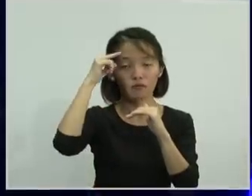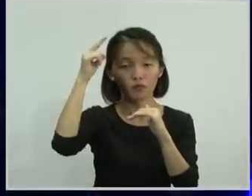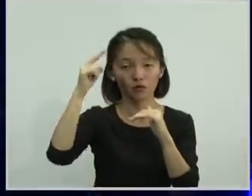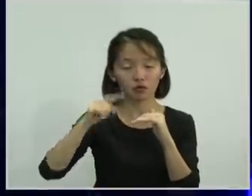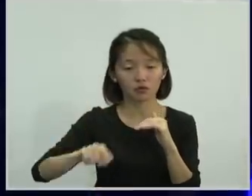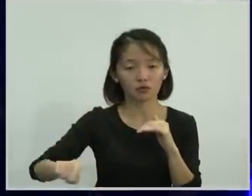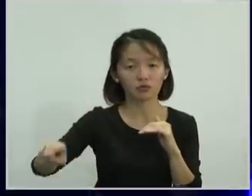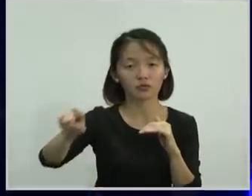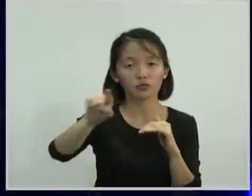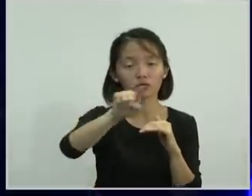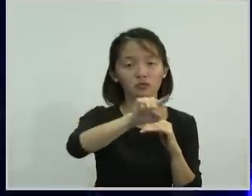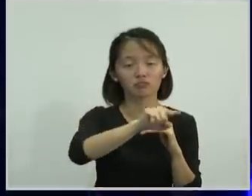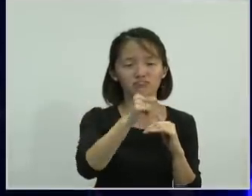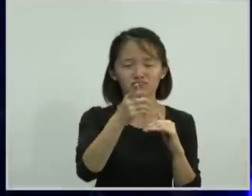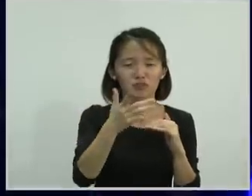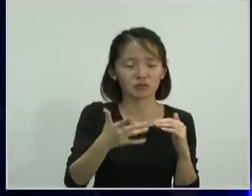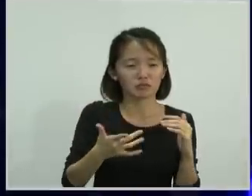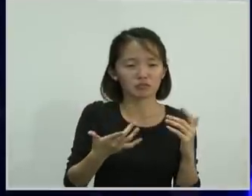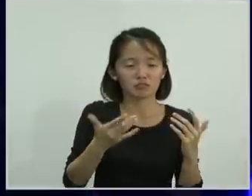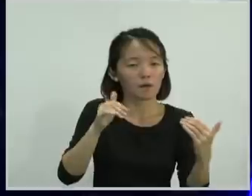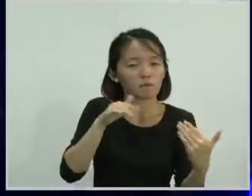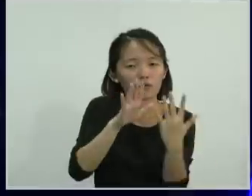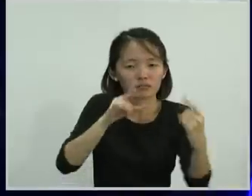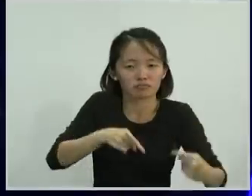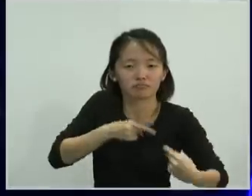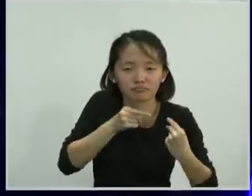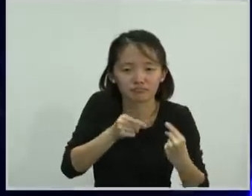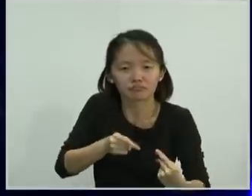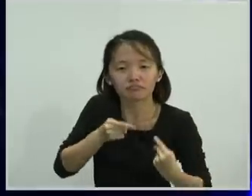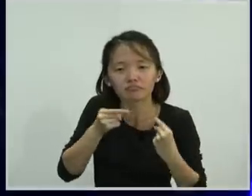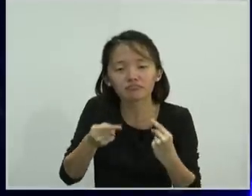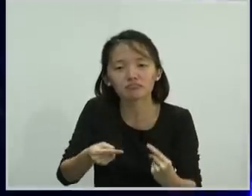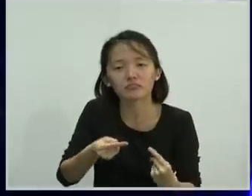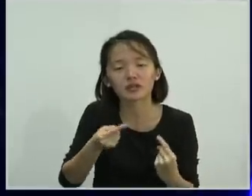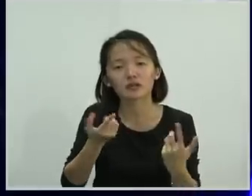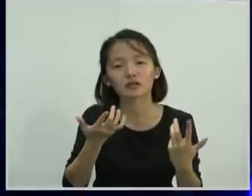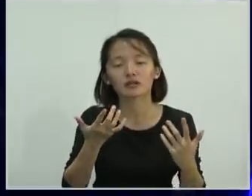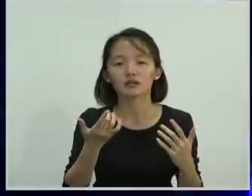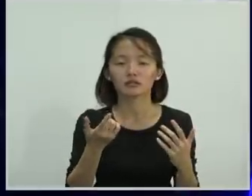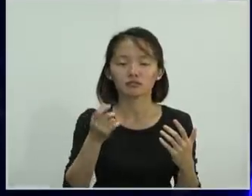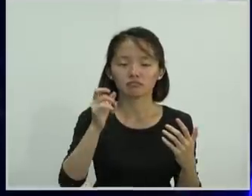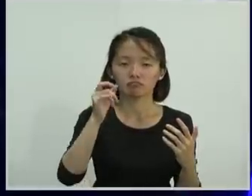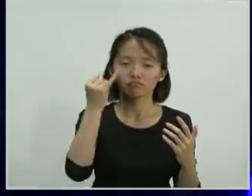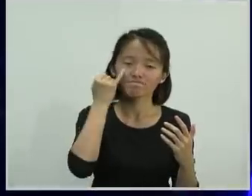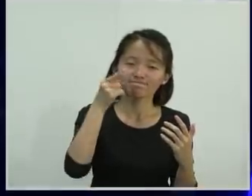facing difficulties and for anyone who do not know God,